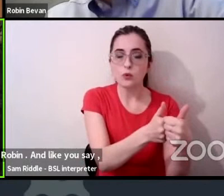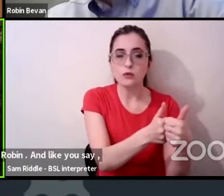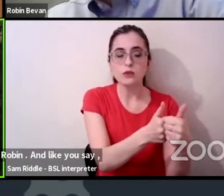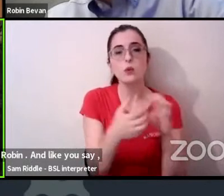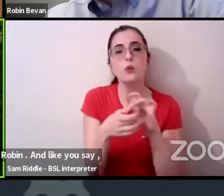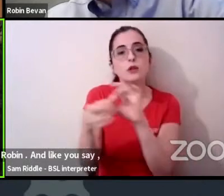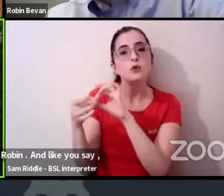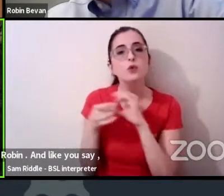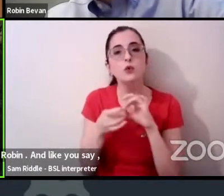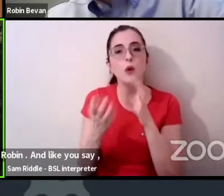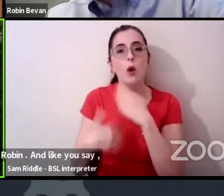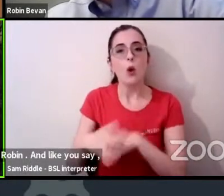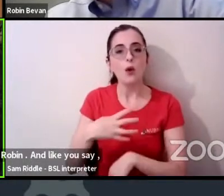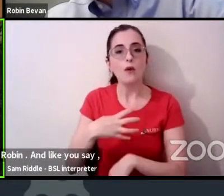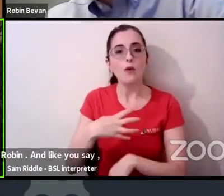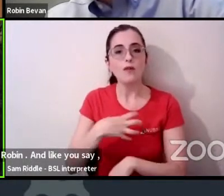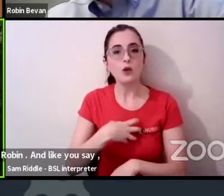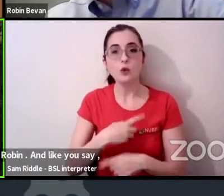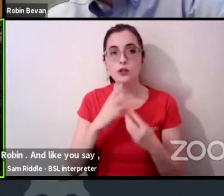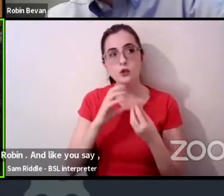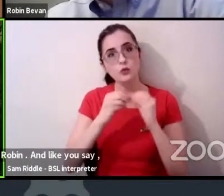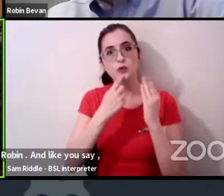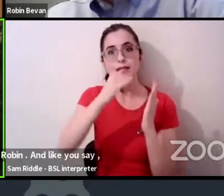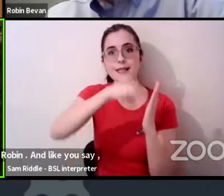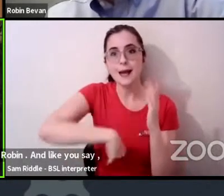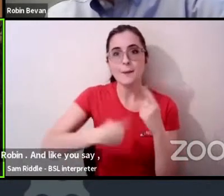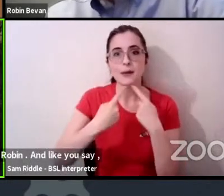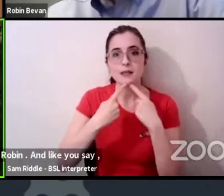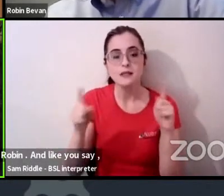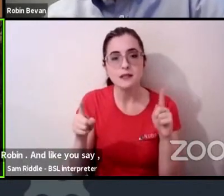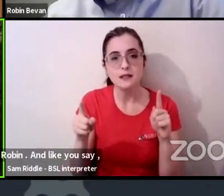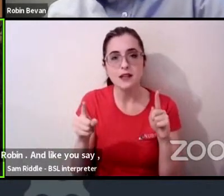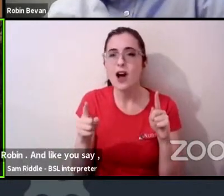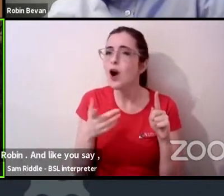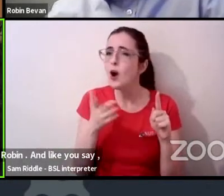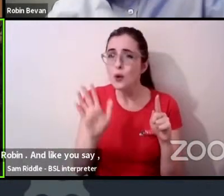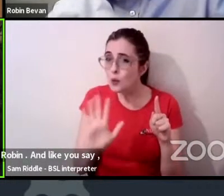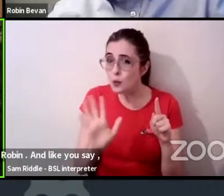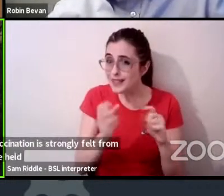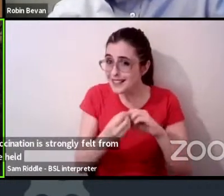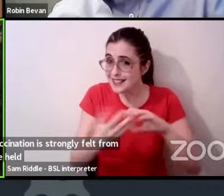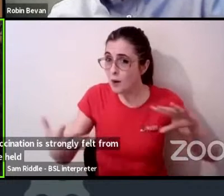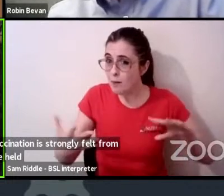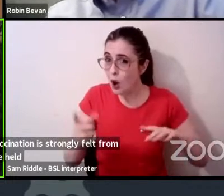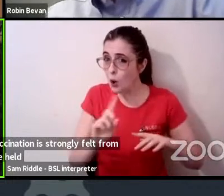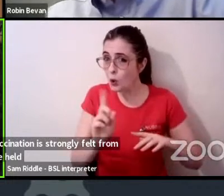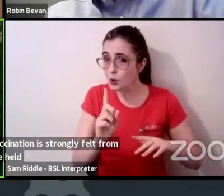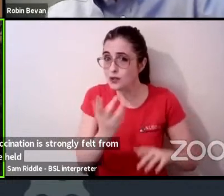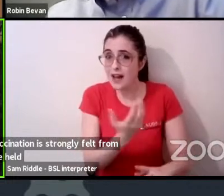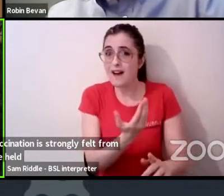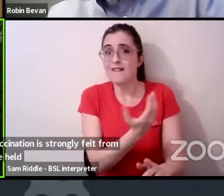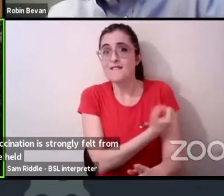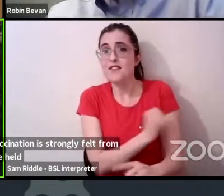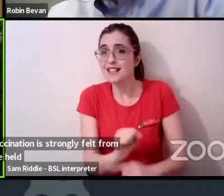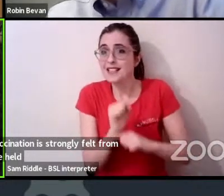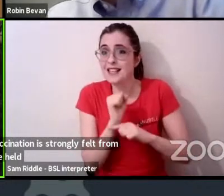with all the unions in making a statement for it. I don't know, we didn't oppose vaccination of teachers over the half-term